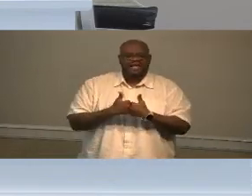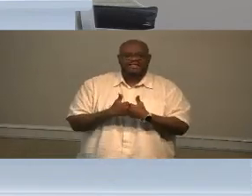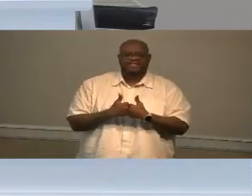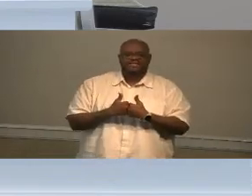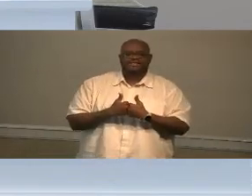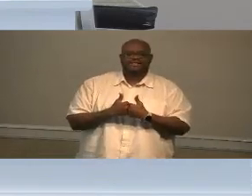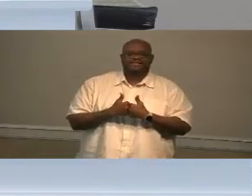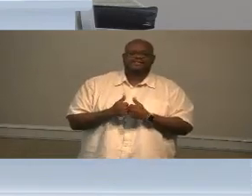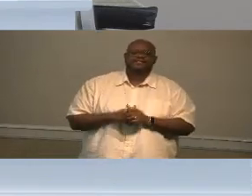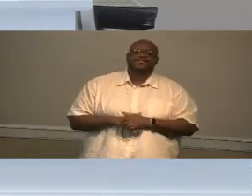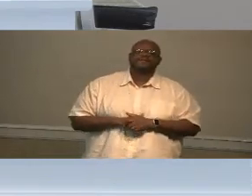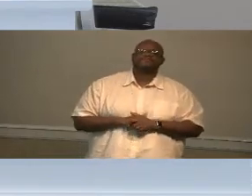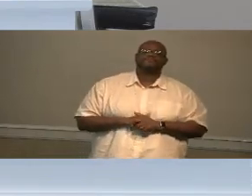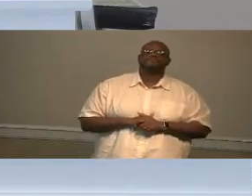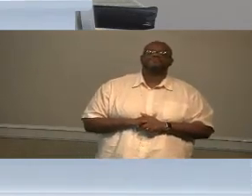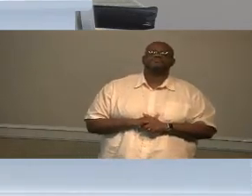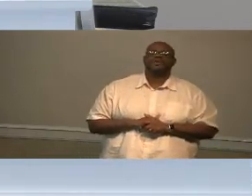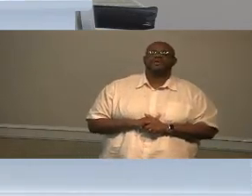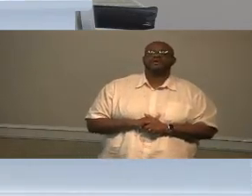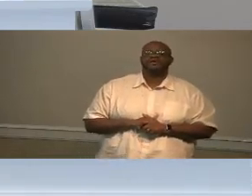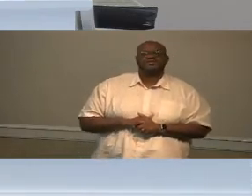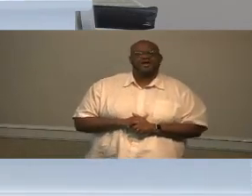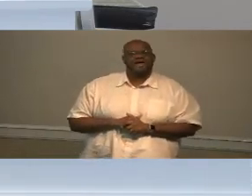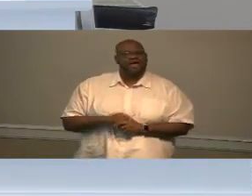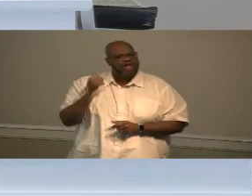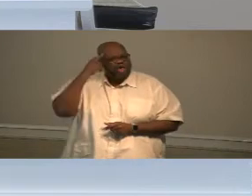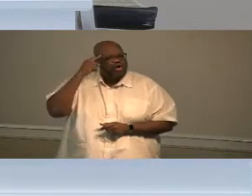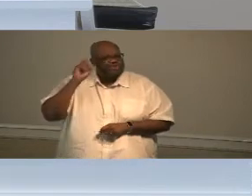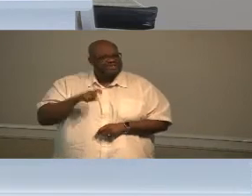just happens. And I thought we ought to look at it today,